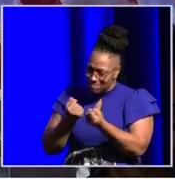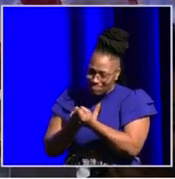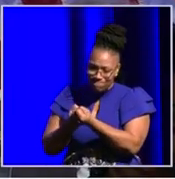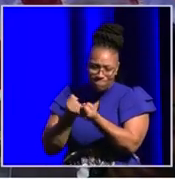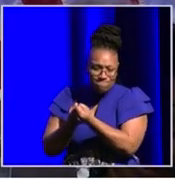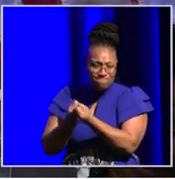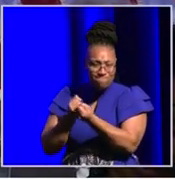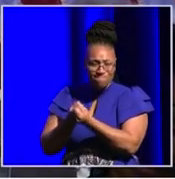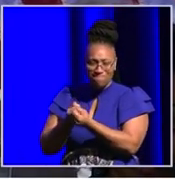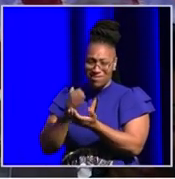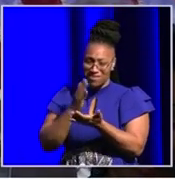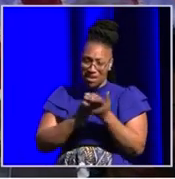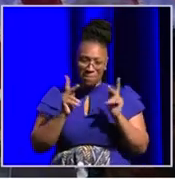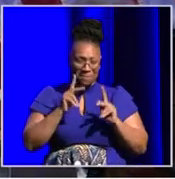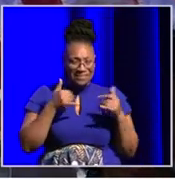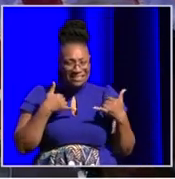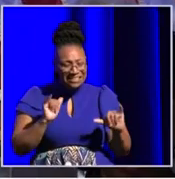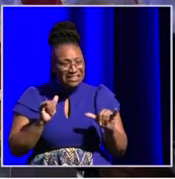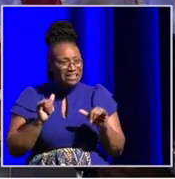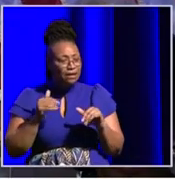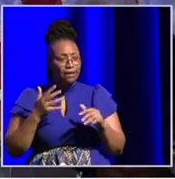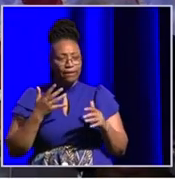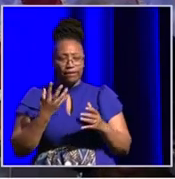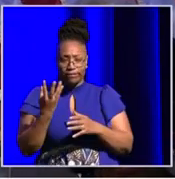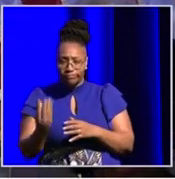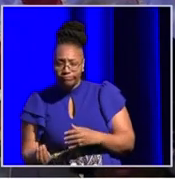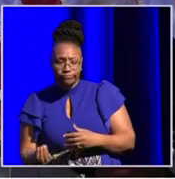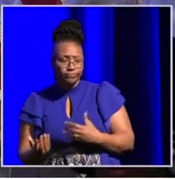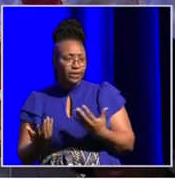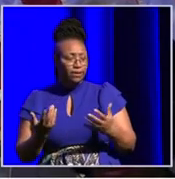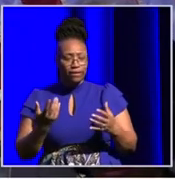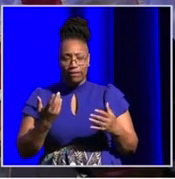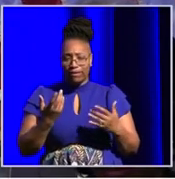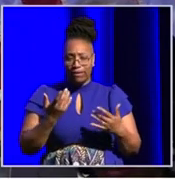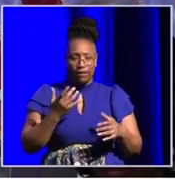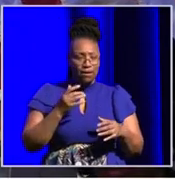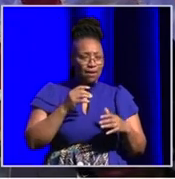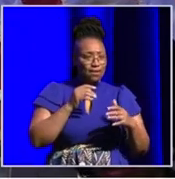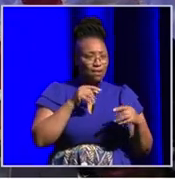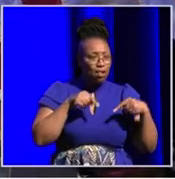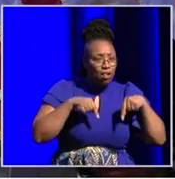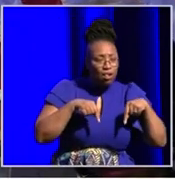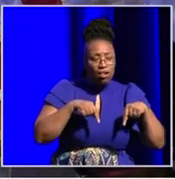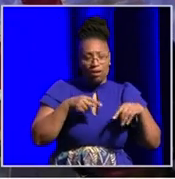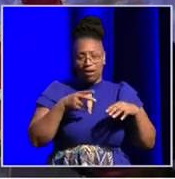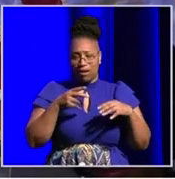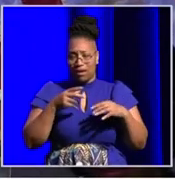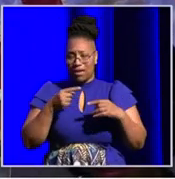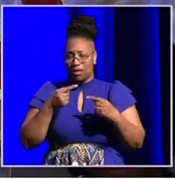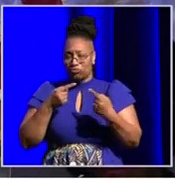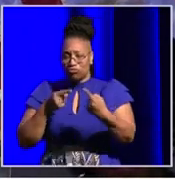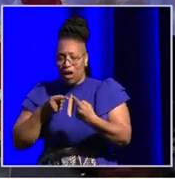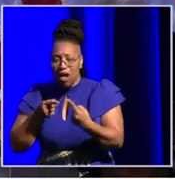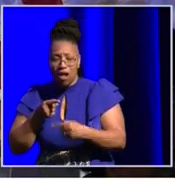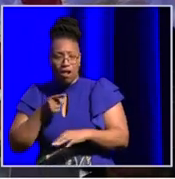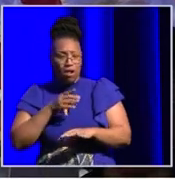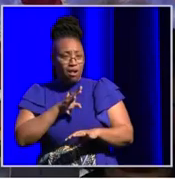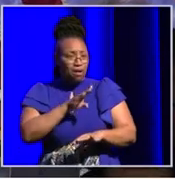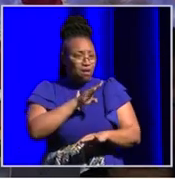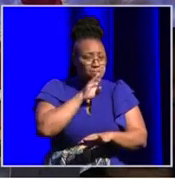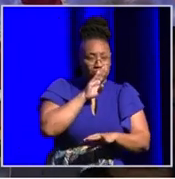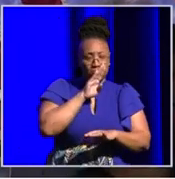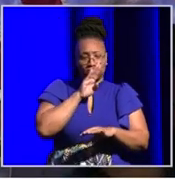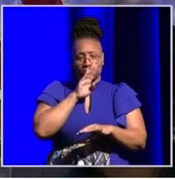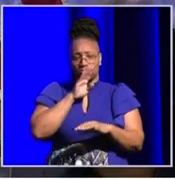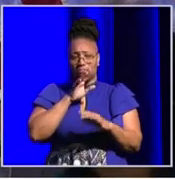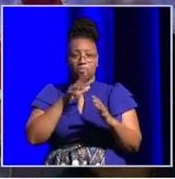left out even before the pandemic started, despite weathering the toughest times, only to bear an even greater burden the last couple